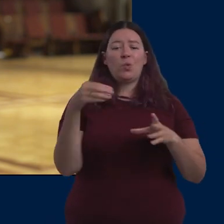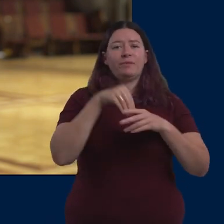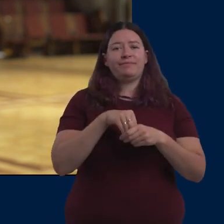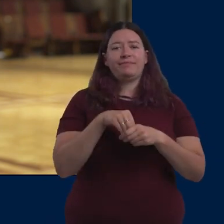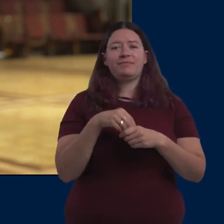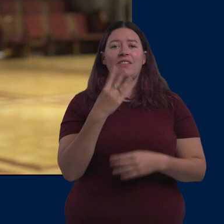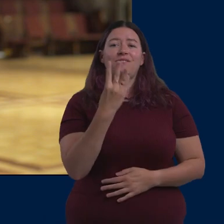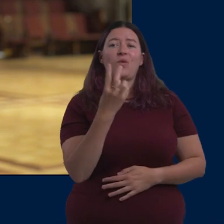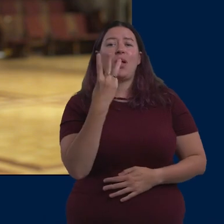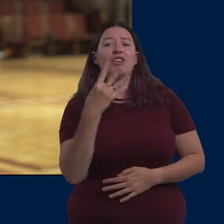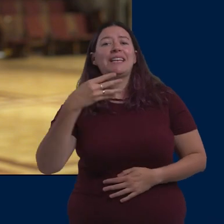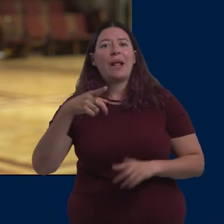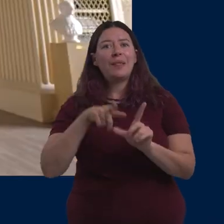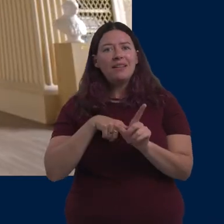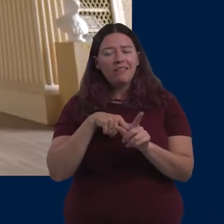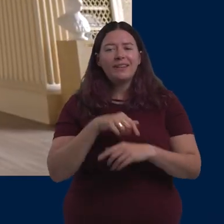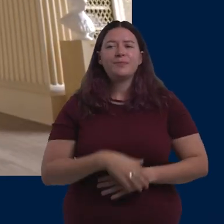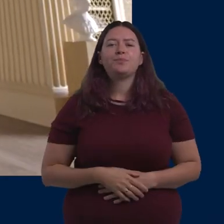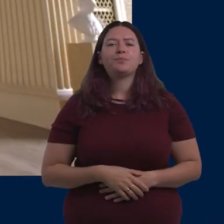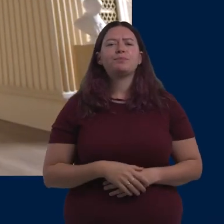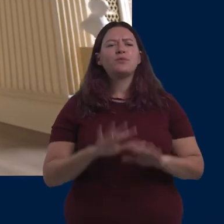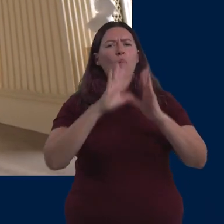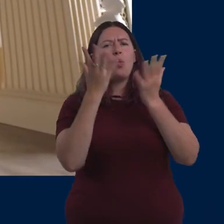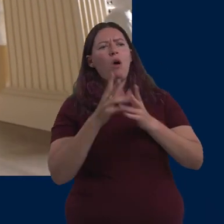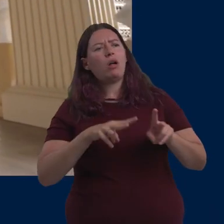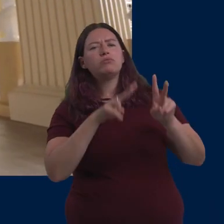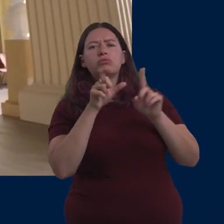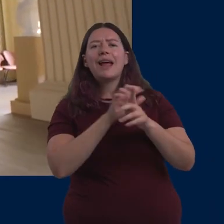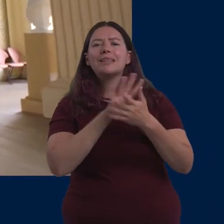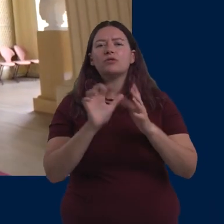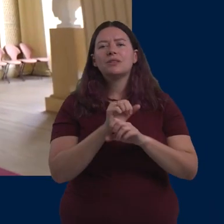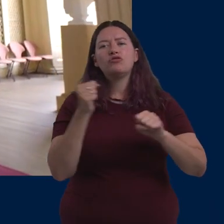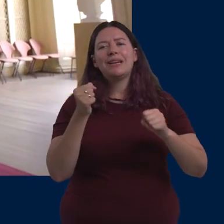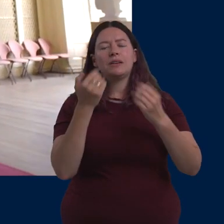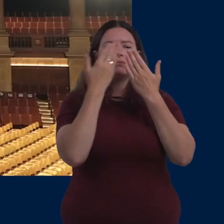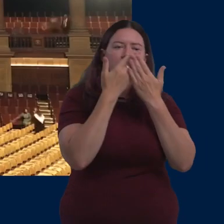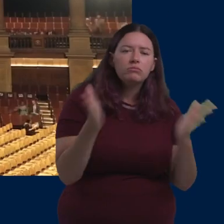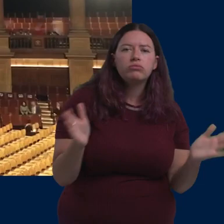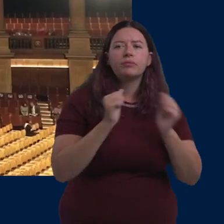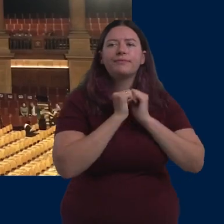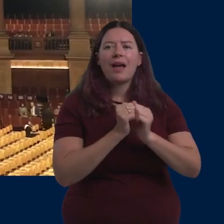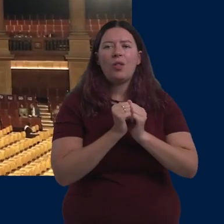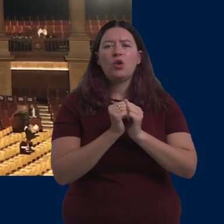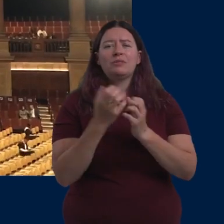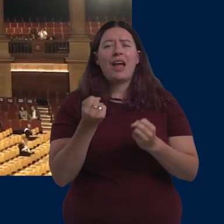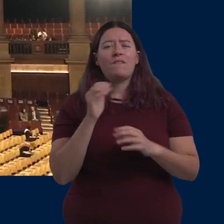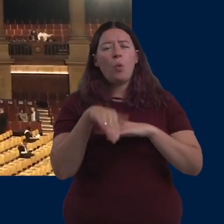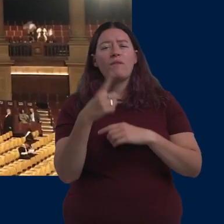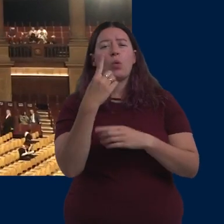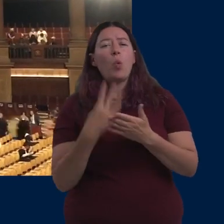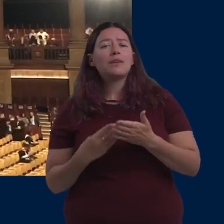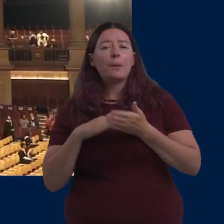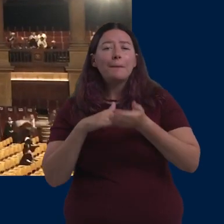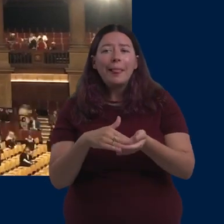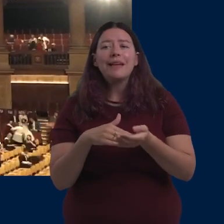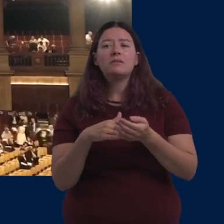university's 439th year. Edinburgh degrees are respected and valued all over the world. We have over 250,000 alumni all